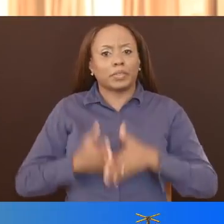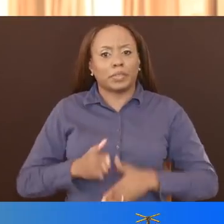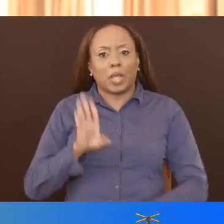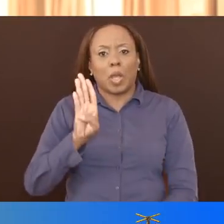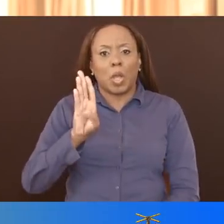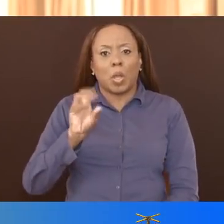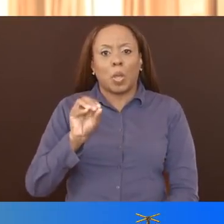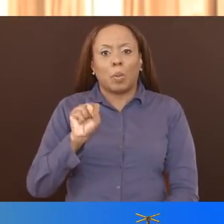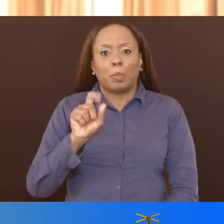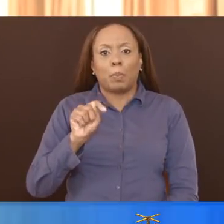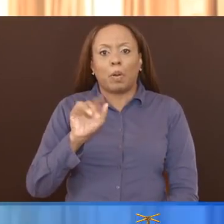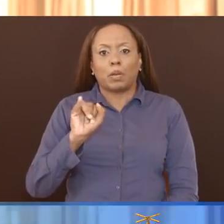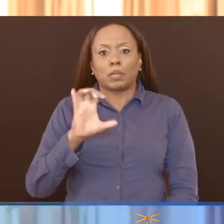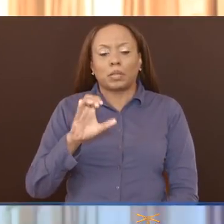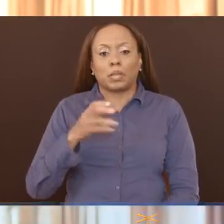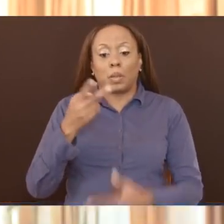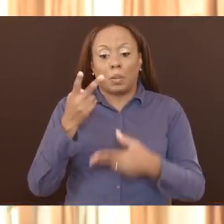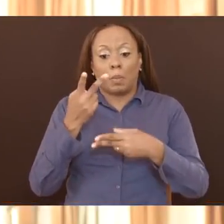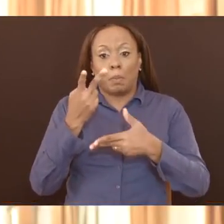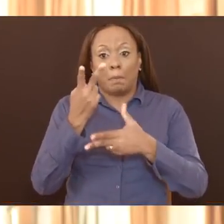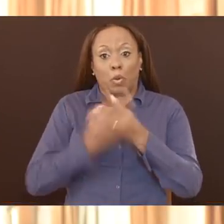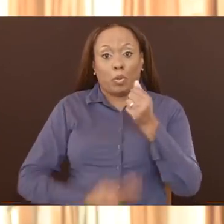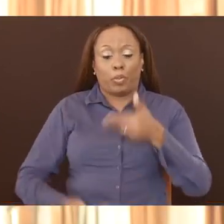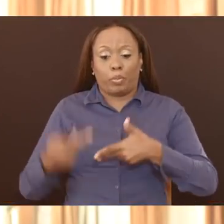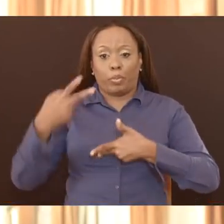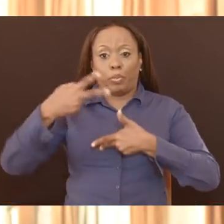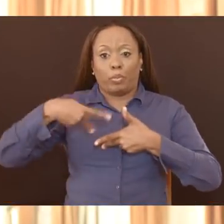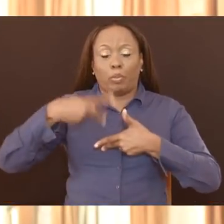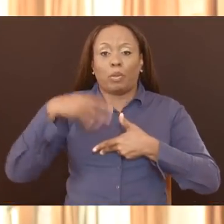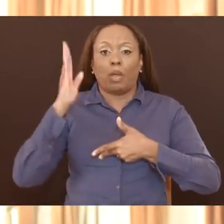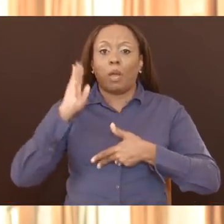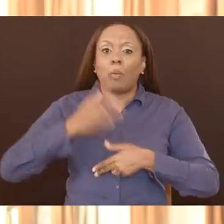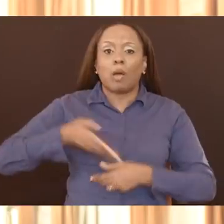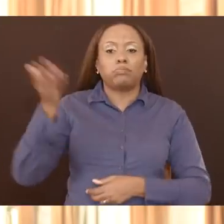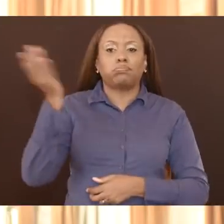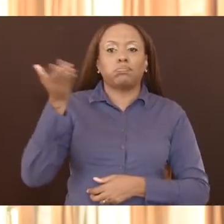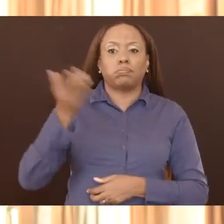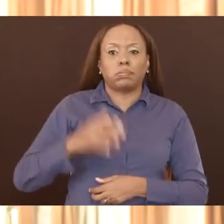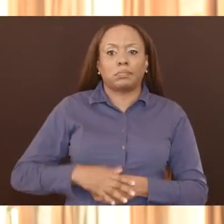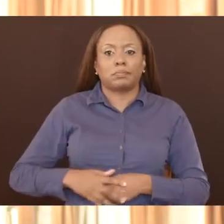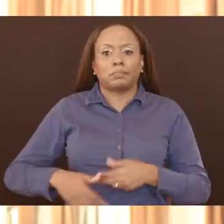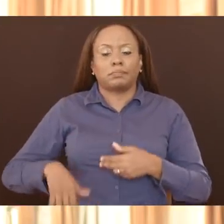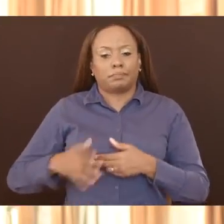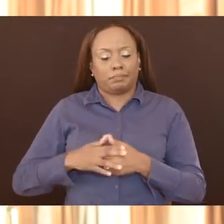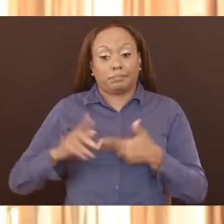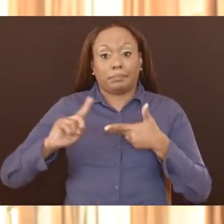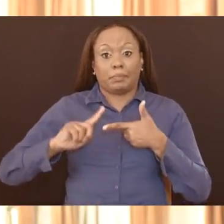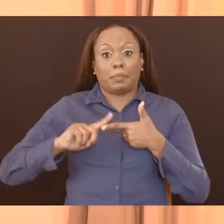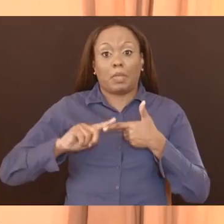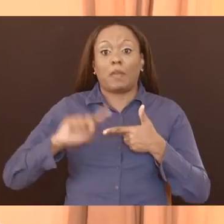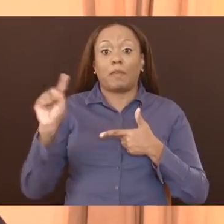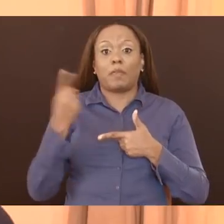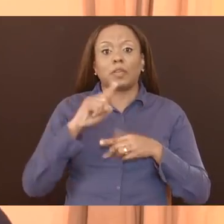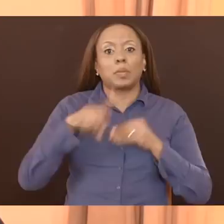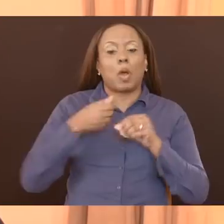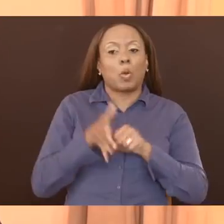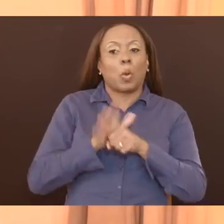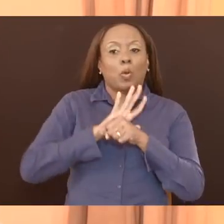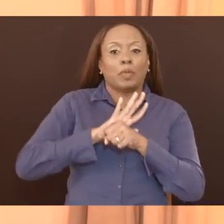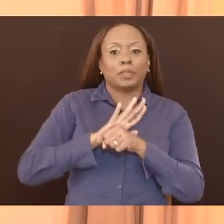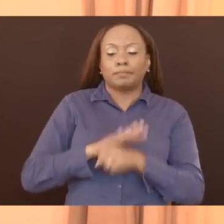Jeffrey Bostick, will address the nation. Minister Bostick will provide a COVID-19 update at this time.